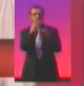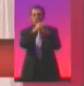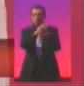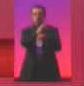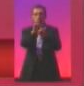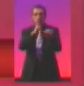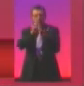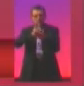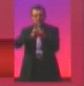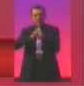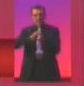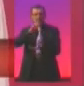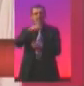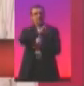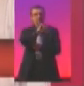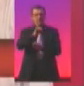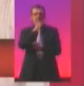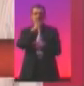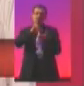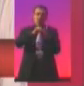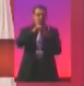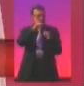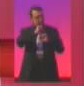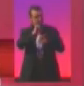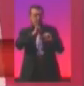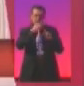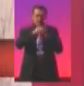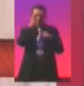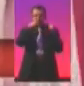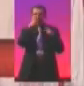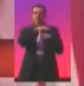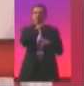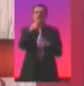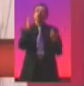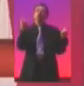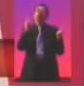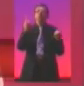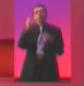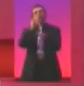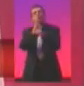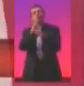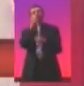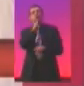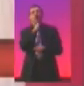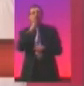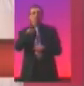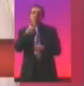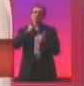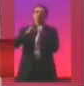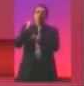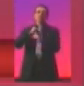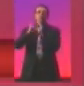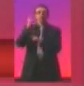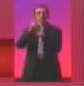of the hard-working men and women of Britain. That man is Gordon Brown, our Labour Prime Minister, and we are proud of what he has done